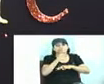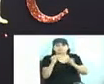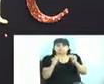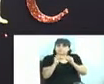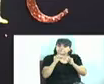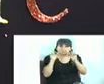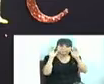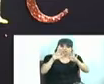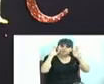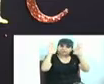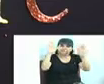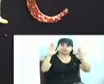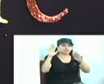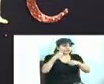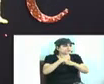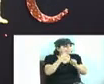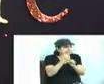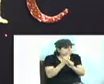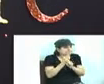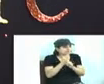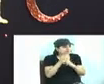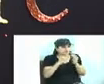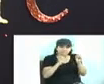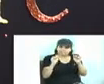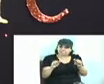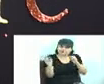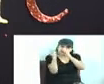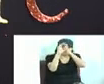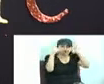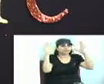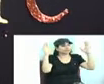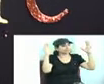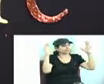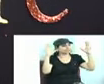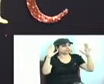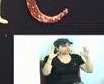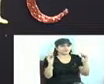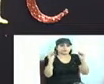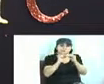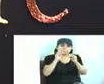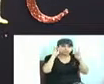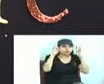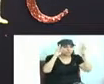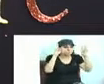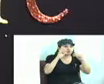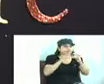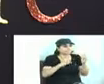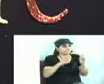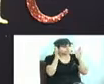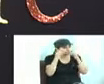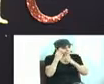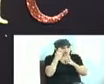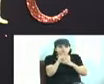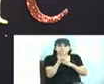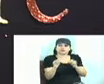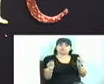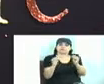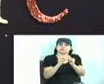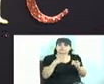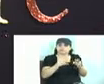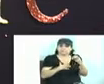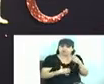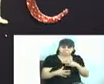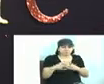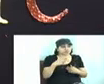than you could ever possibly imagine, more creative than you ever hoped for, more desirable than you